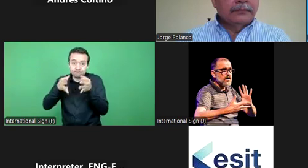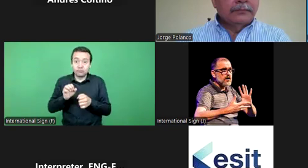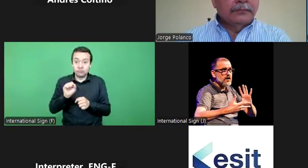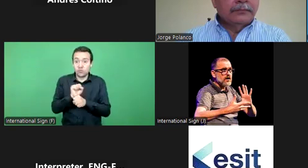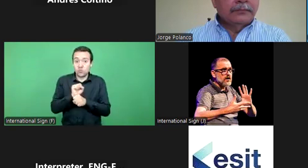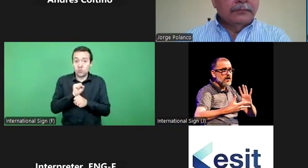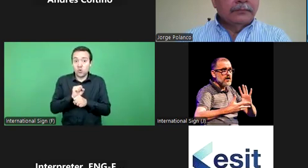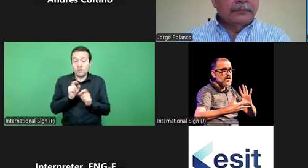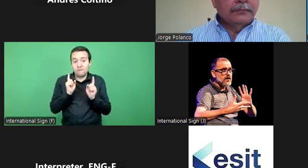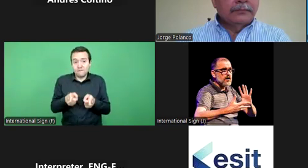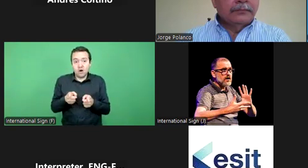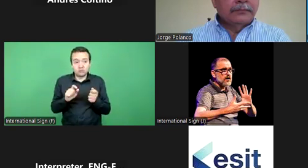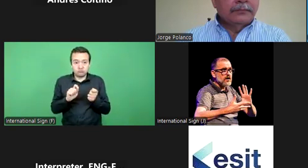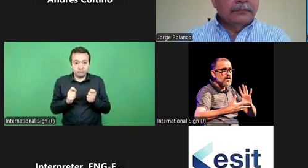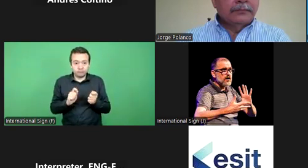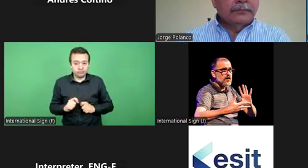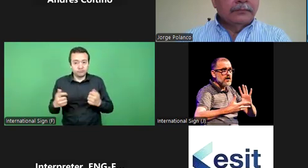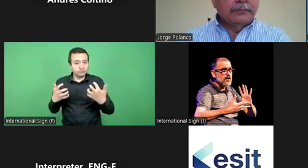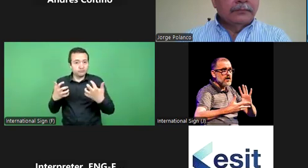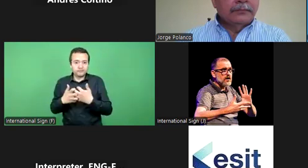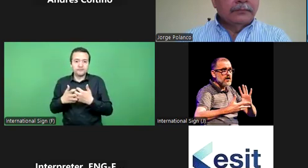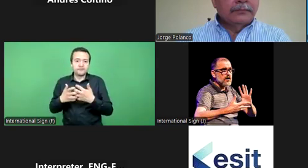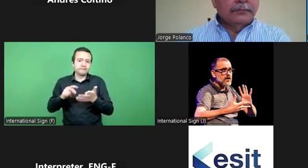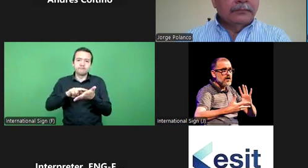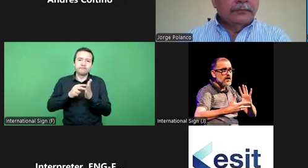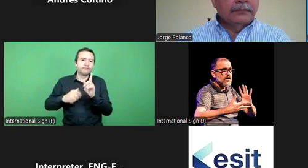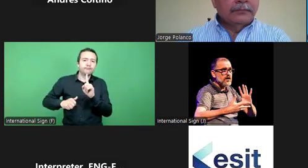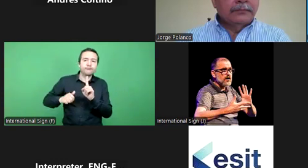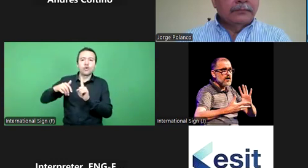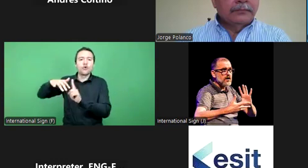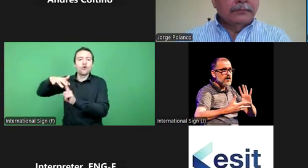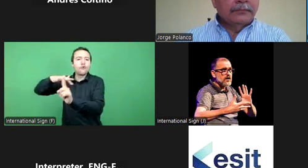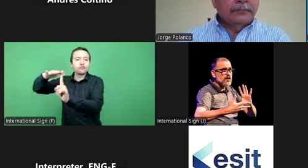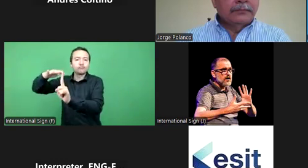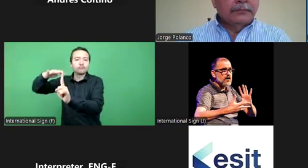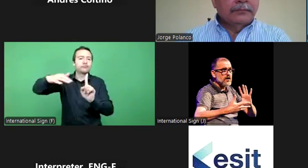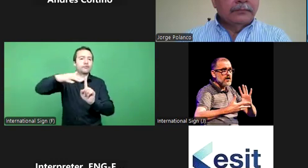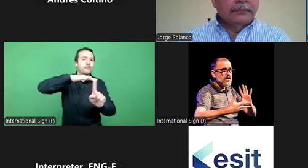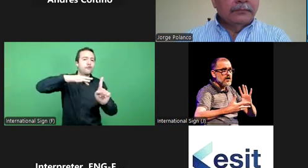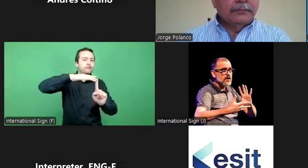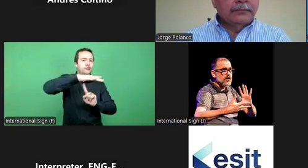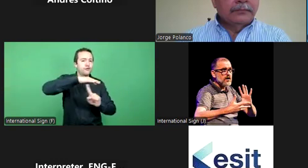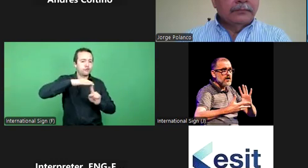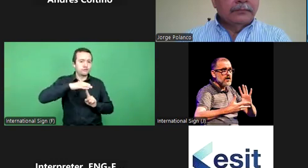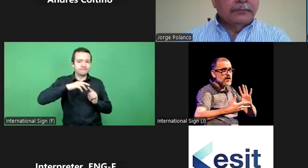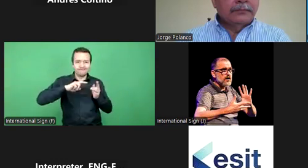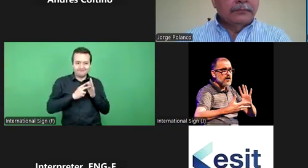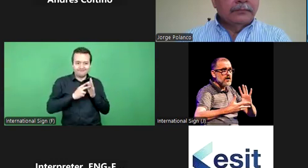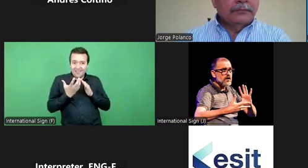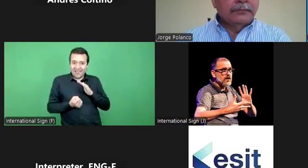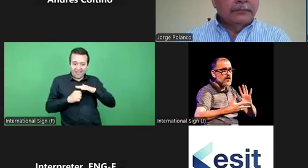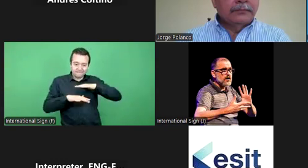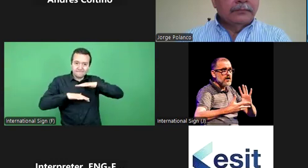your own context to make sure that the tools used is relevant to you and the information can